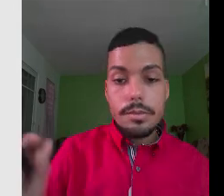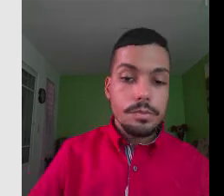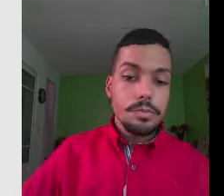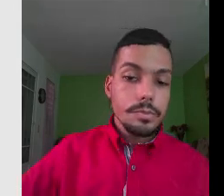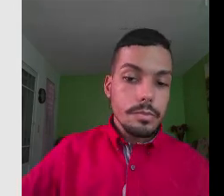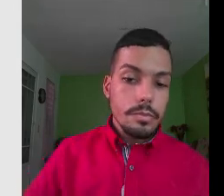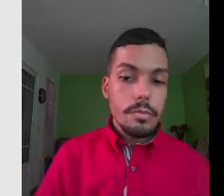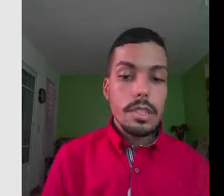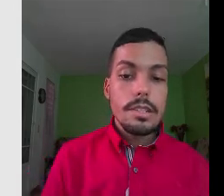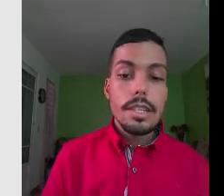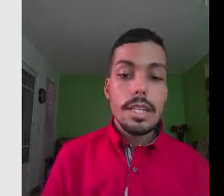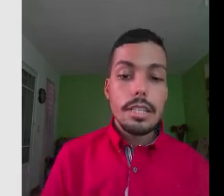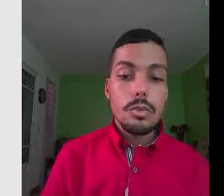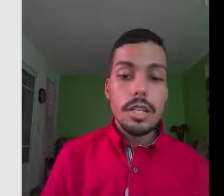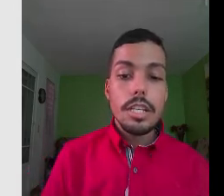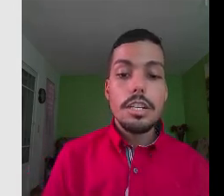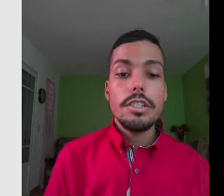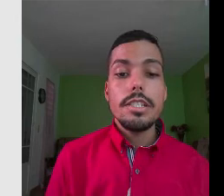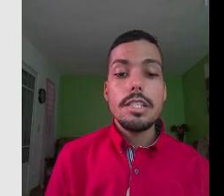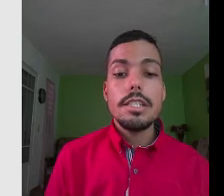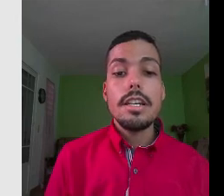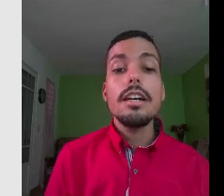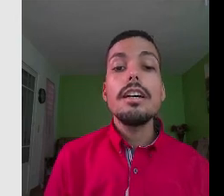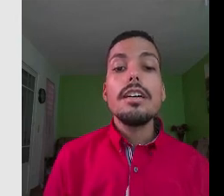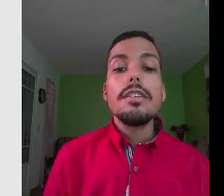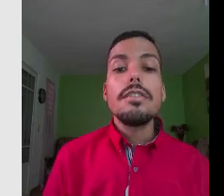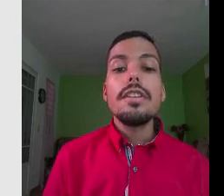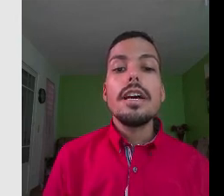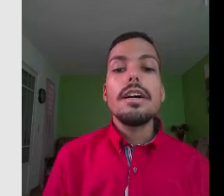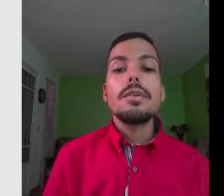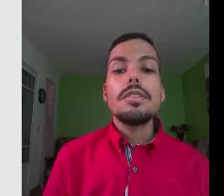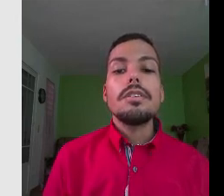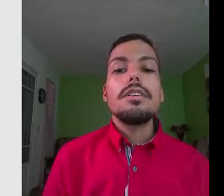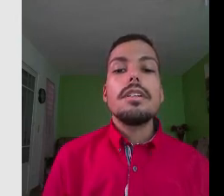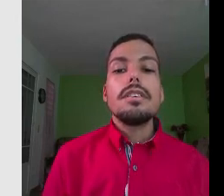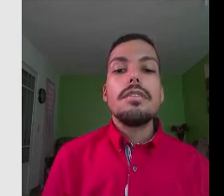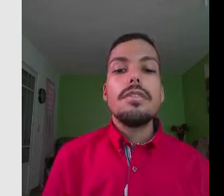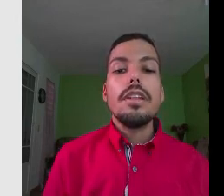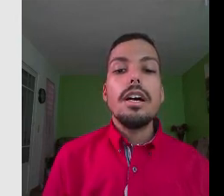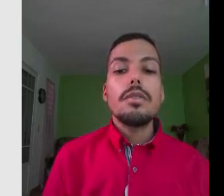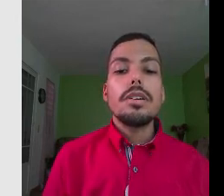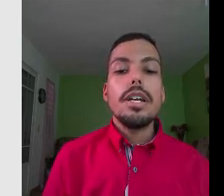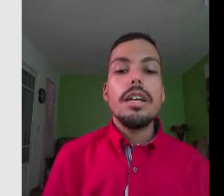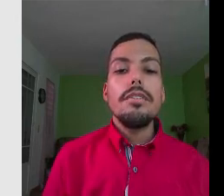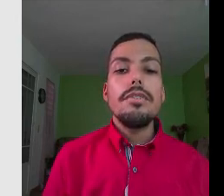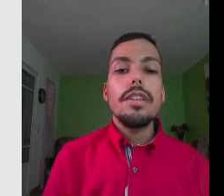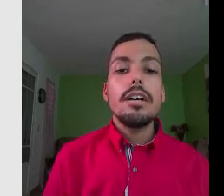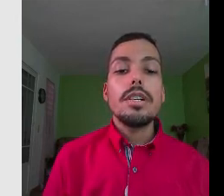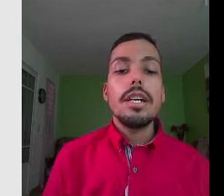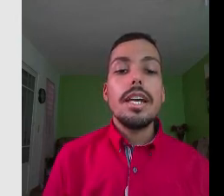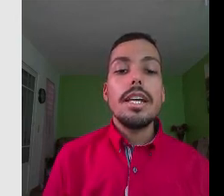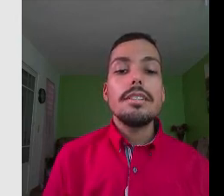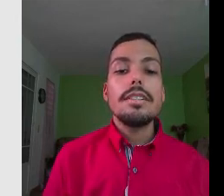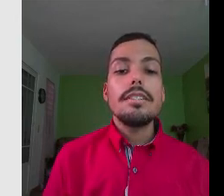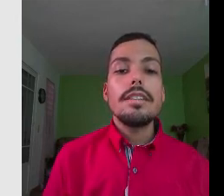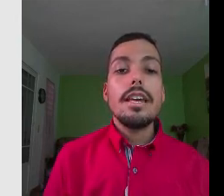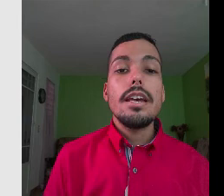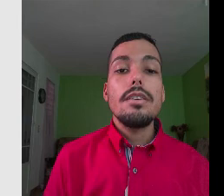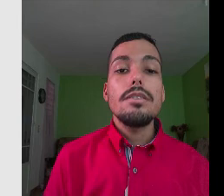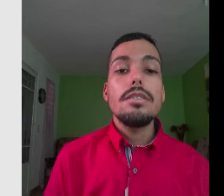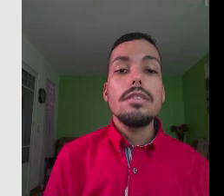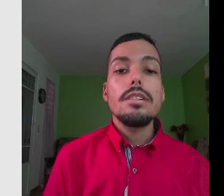Very good. The next one here, this is a flower. Flower, and flower has